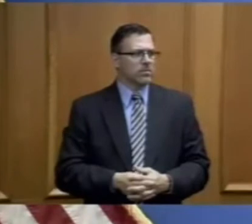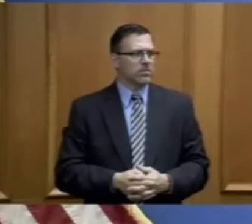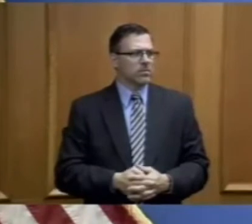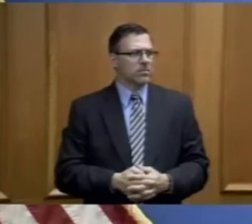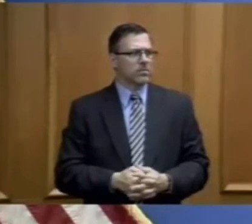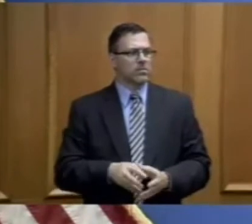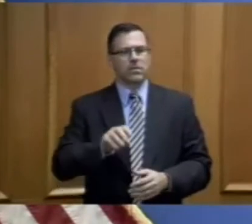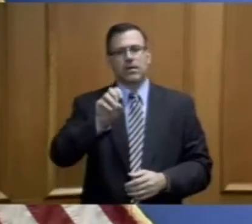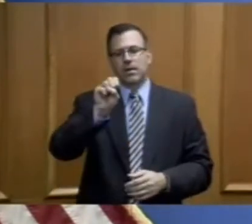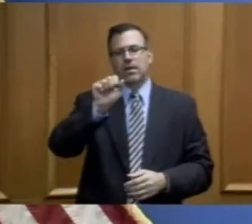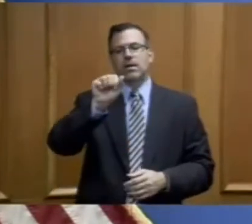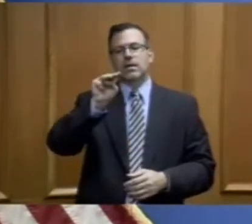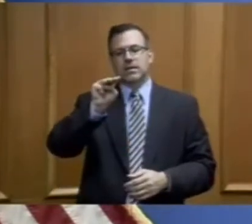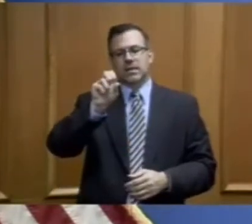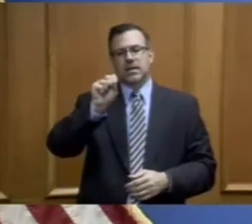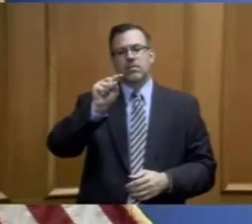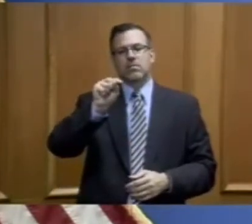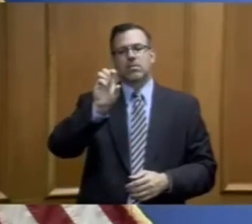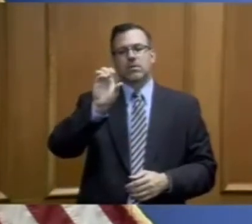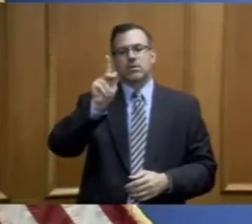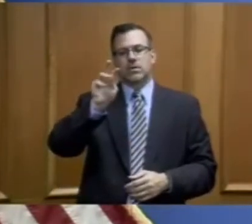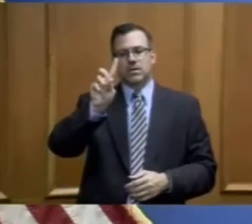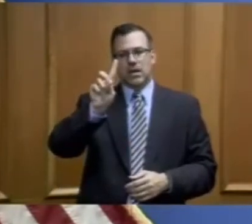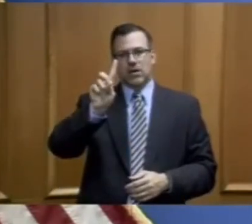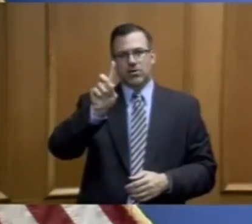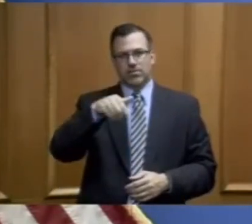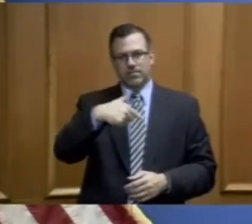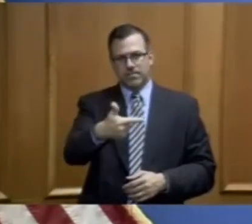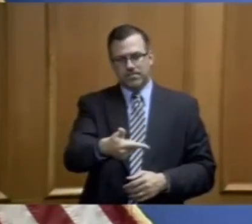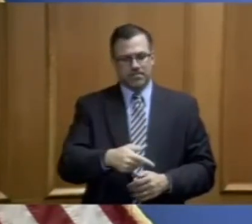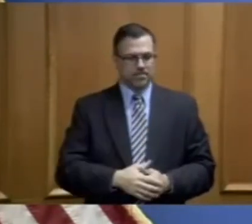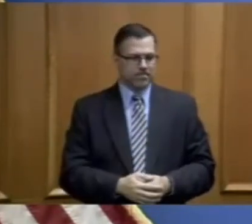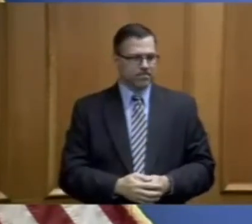Next, we'll go to Sam Stockard with the Daily Memphian. Sam, your line is open.